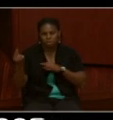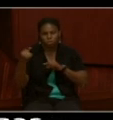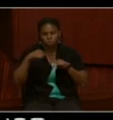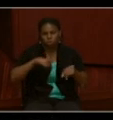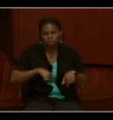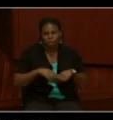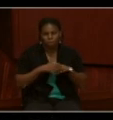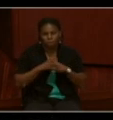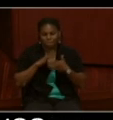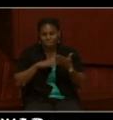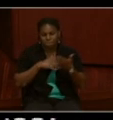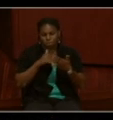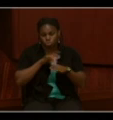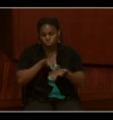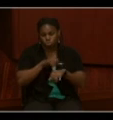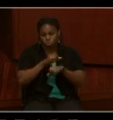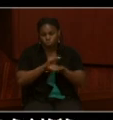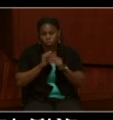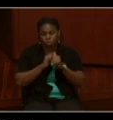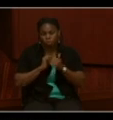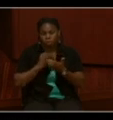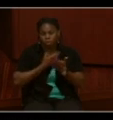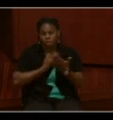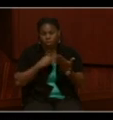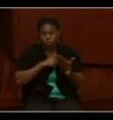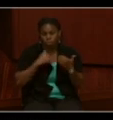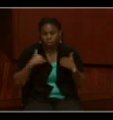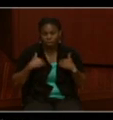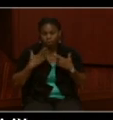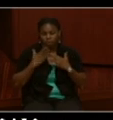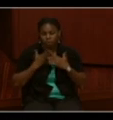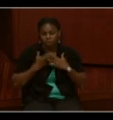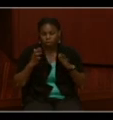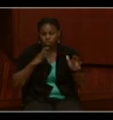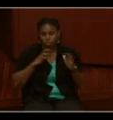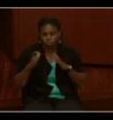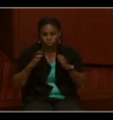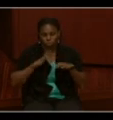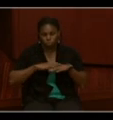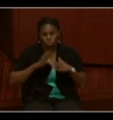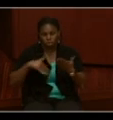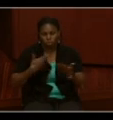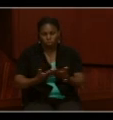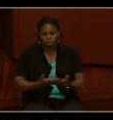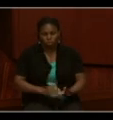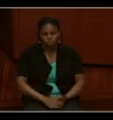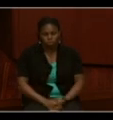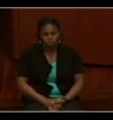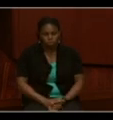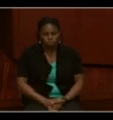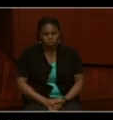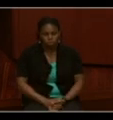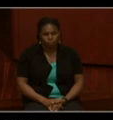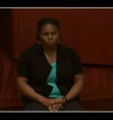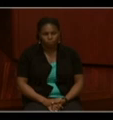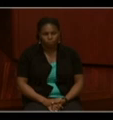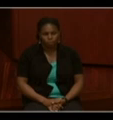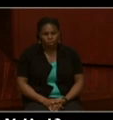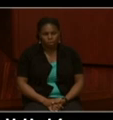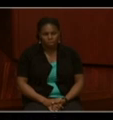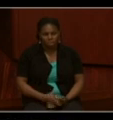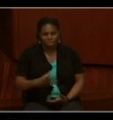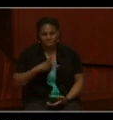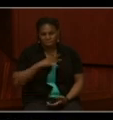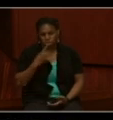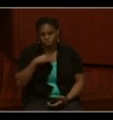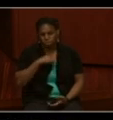then to schedule an appointment with us. So we would have those files ready for them upon their arrival. I guess that's a luxury, I suppose, that we have out